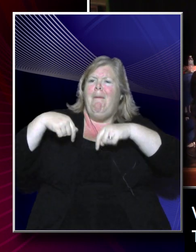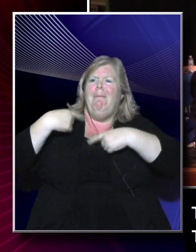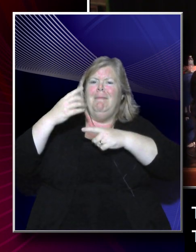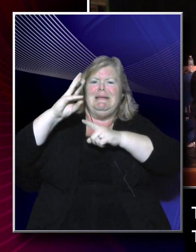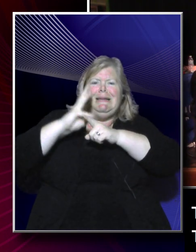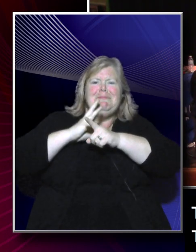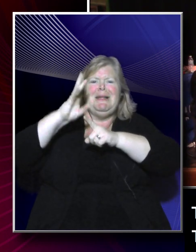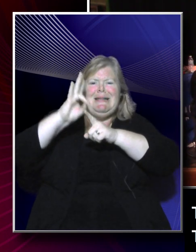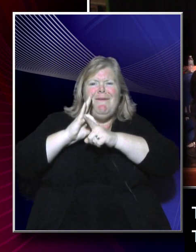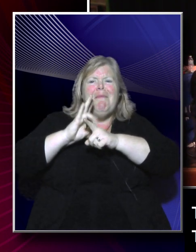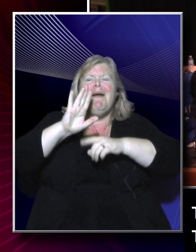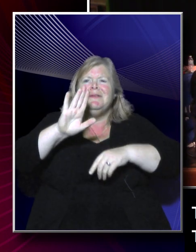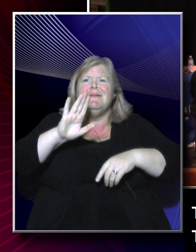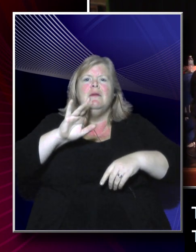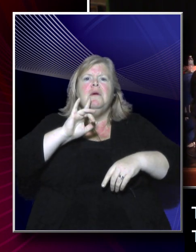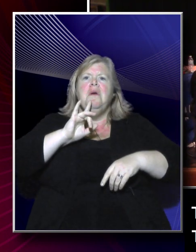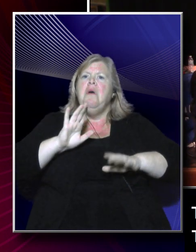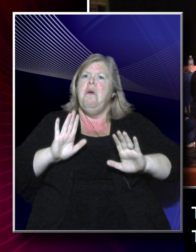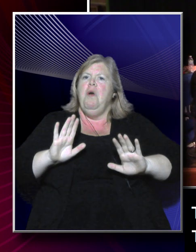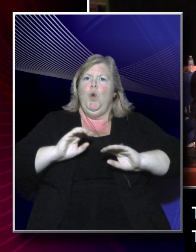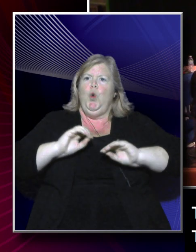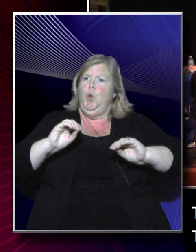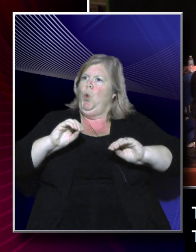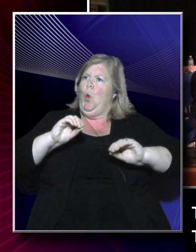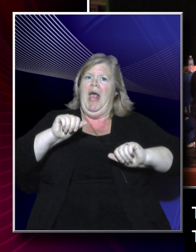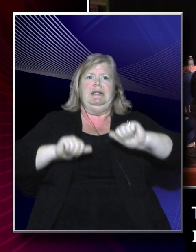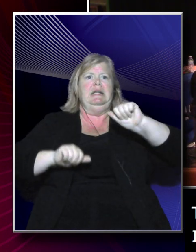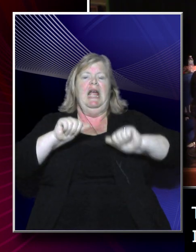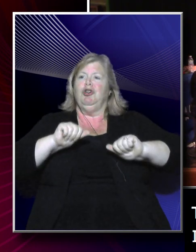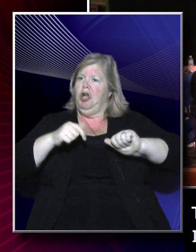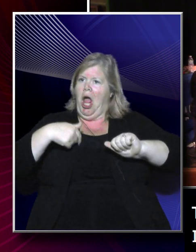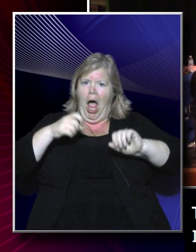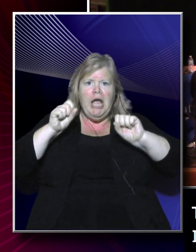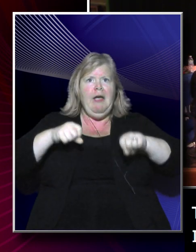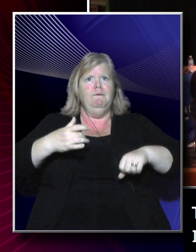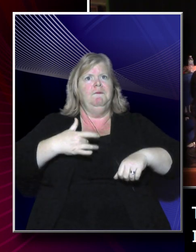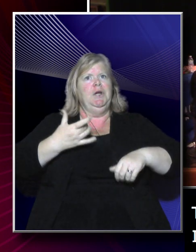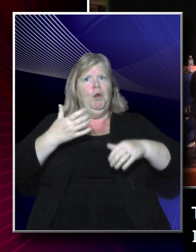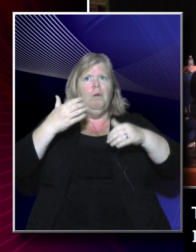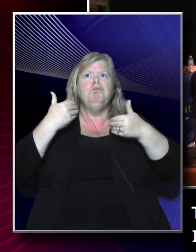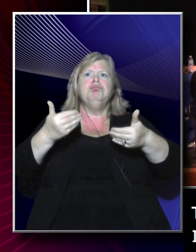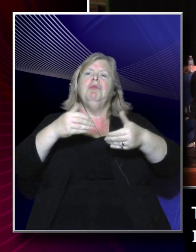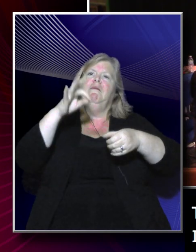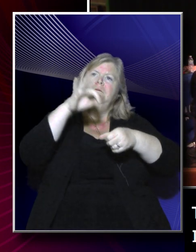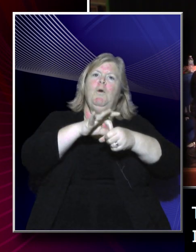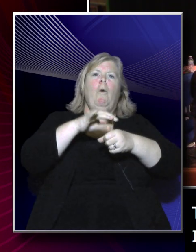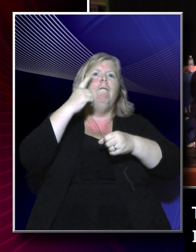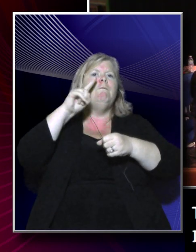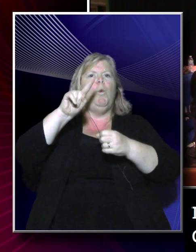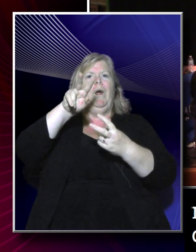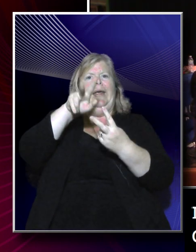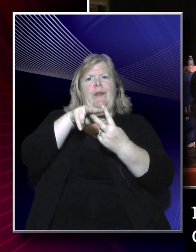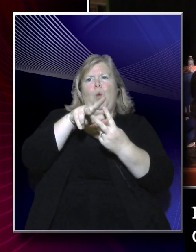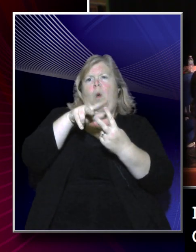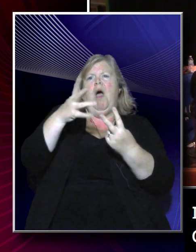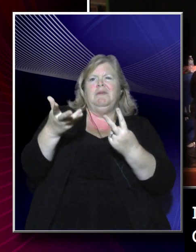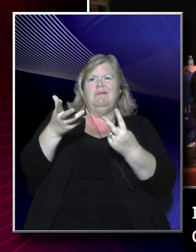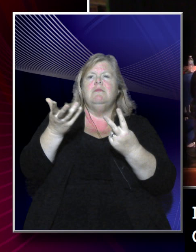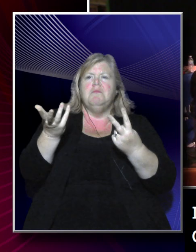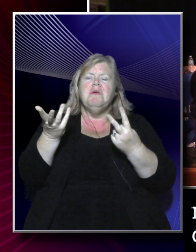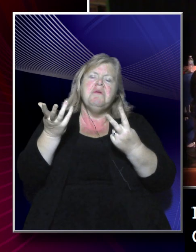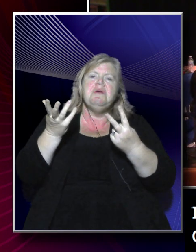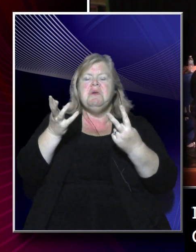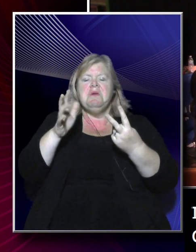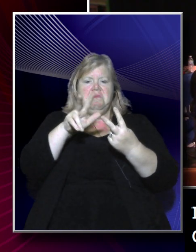have any hesitation voting for either candidate person. Is it a candidate if you're looking at a board